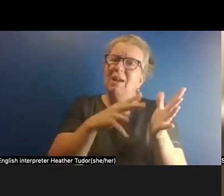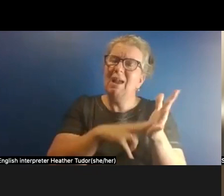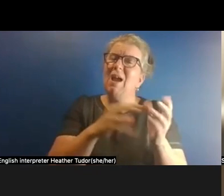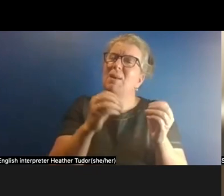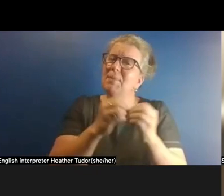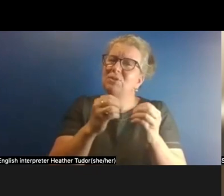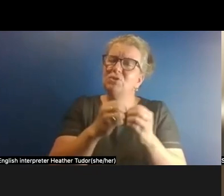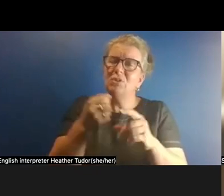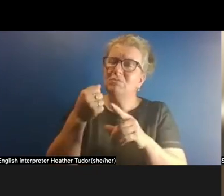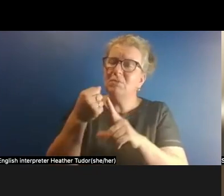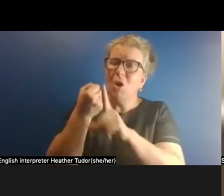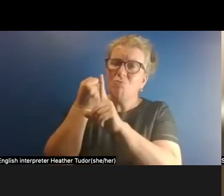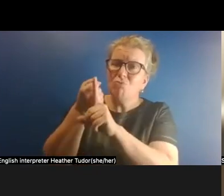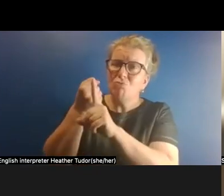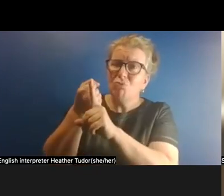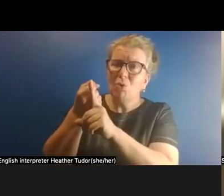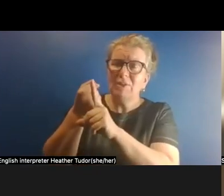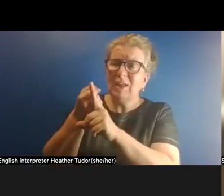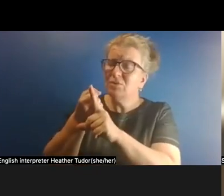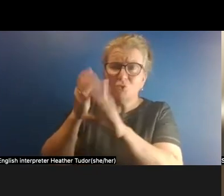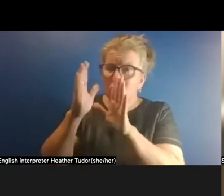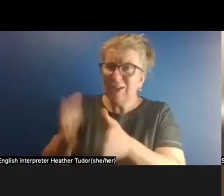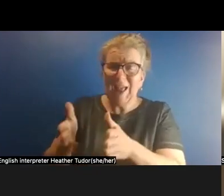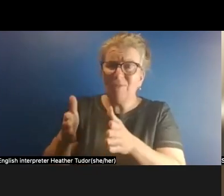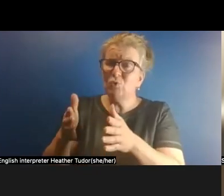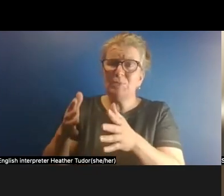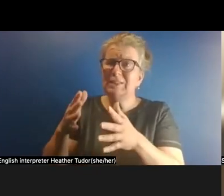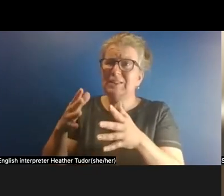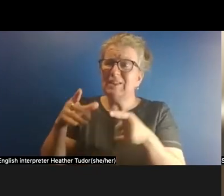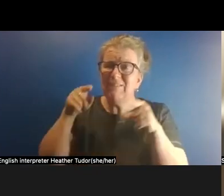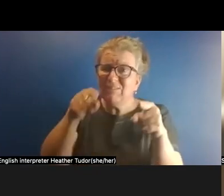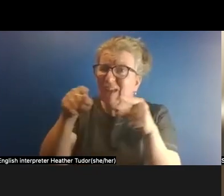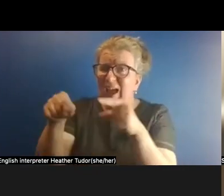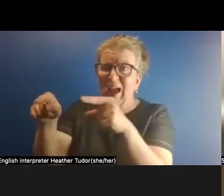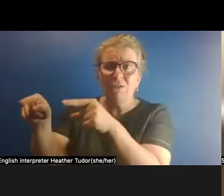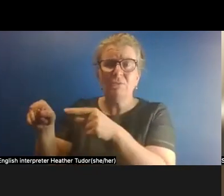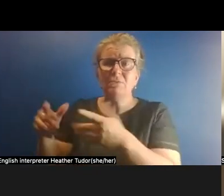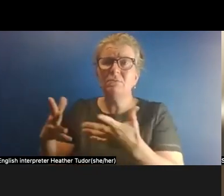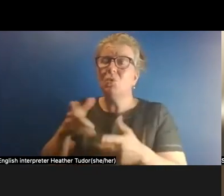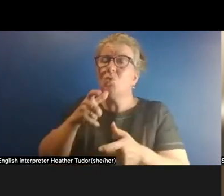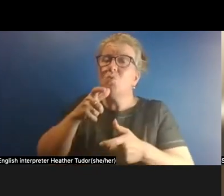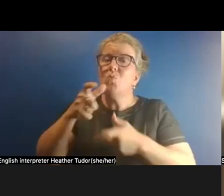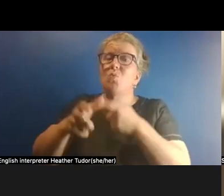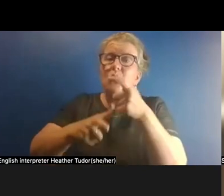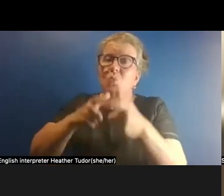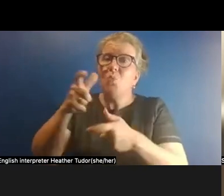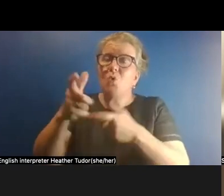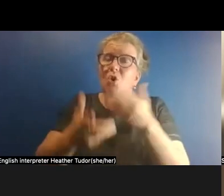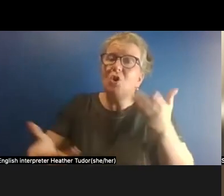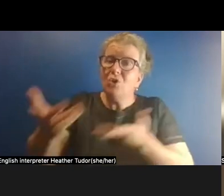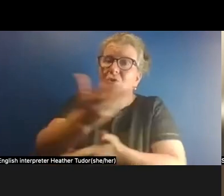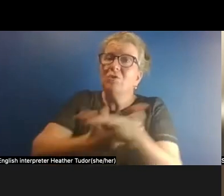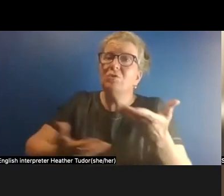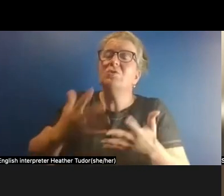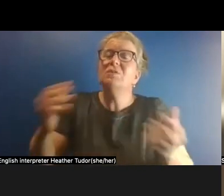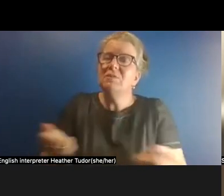could just be something where words of talking, and how we say that like words have power, and being able to talk about